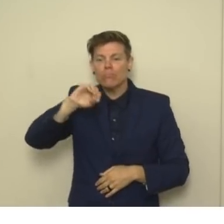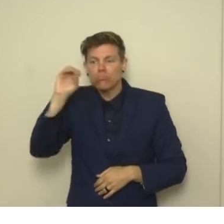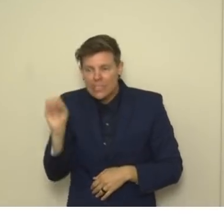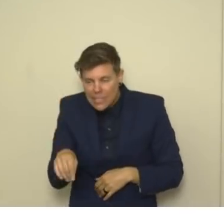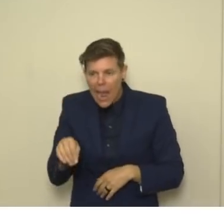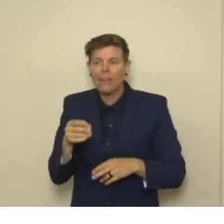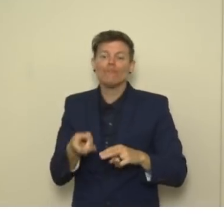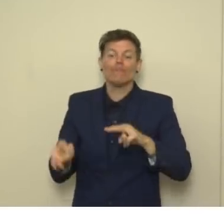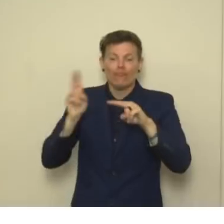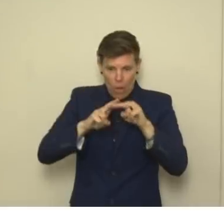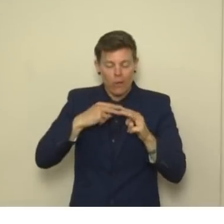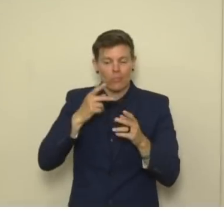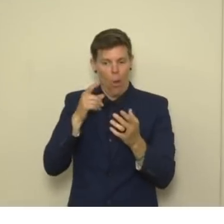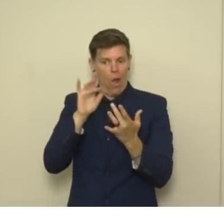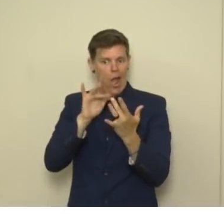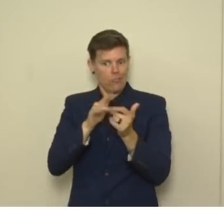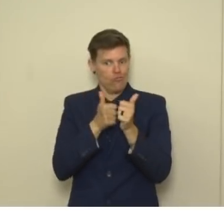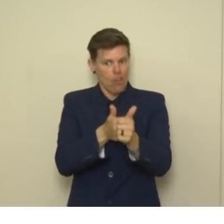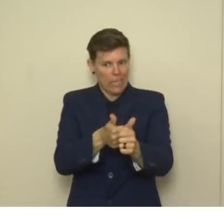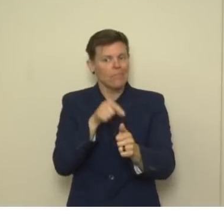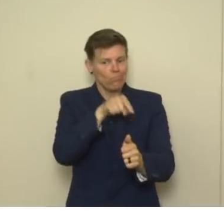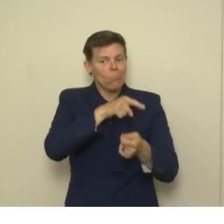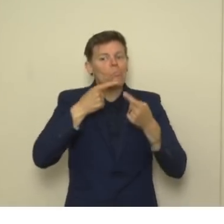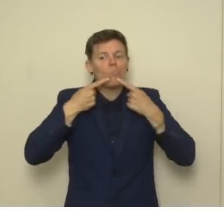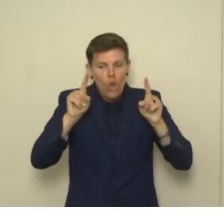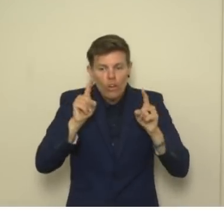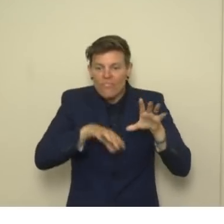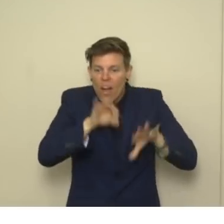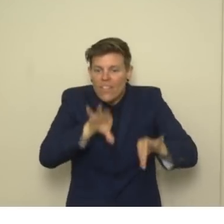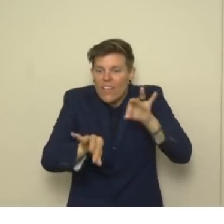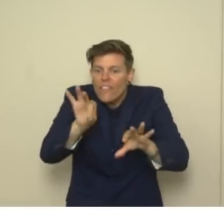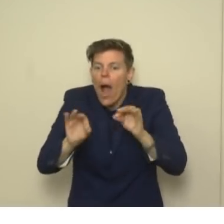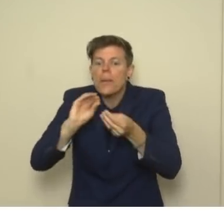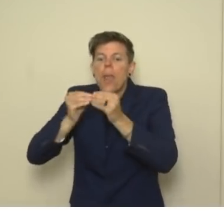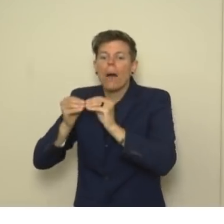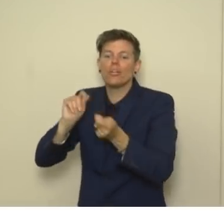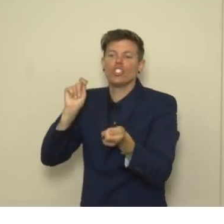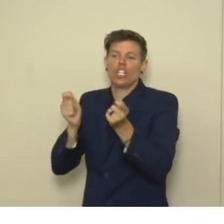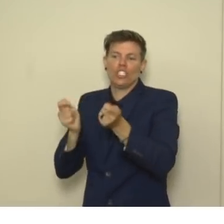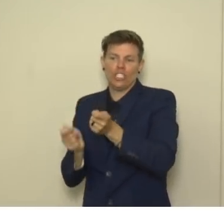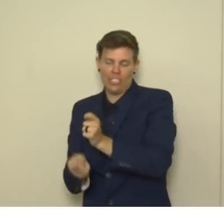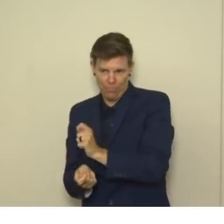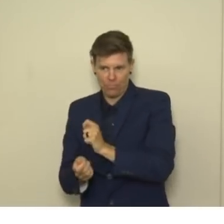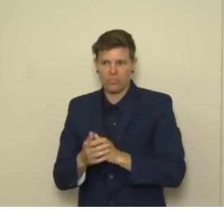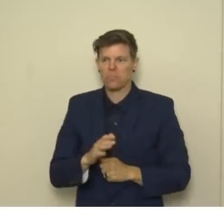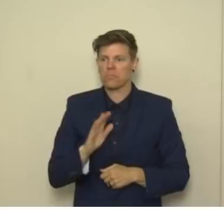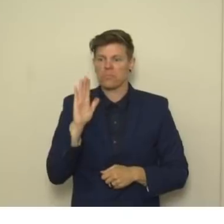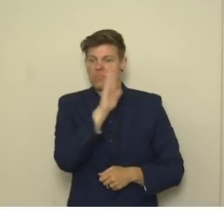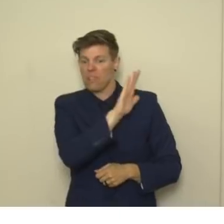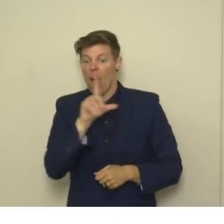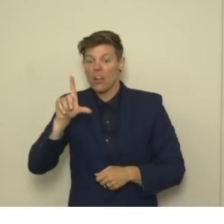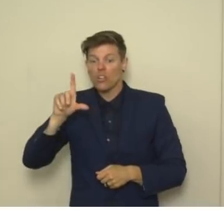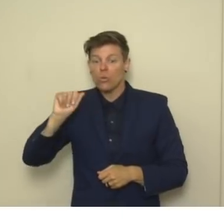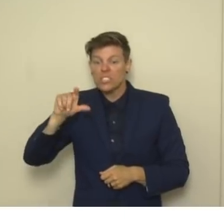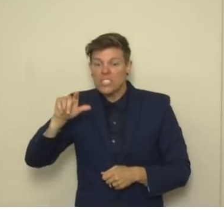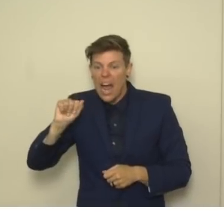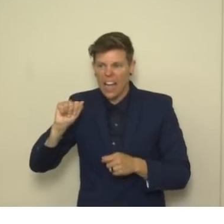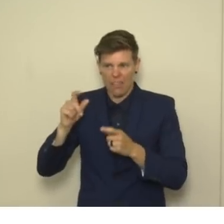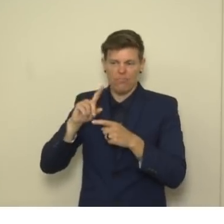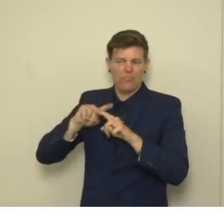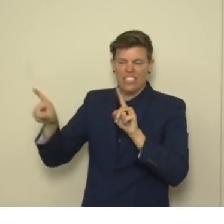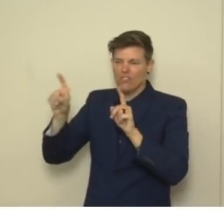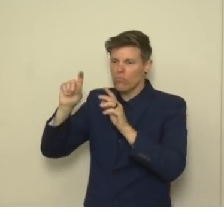Other states, Louisiana is the second highest that I've seen at 59%, but most states you read about are in the 40%. So we're just about